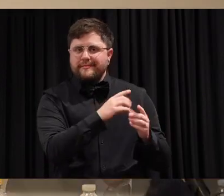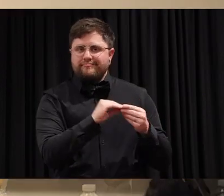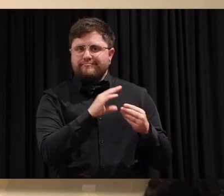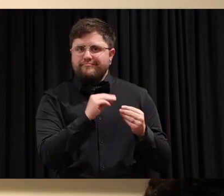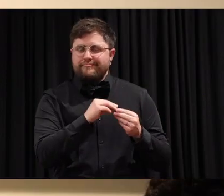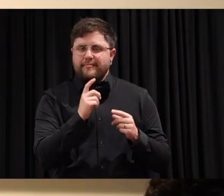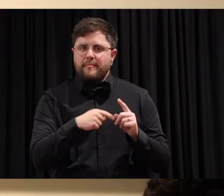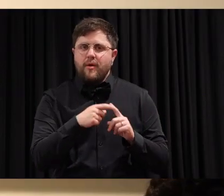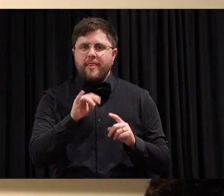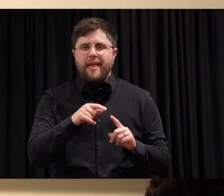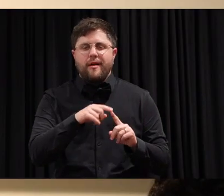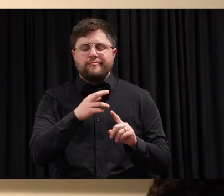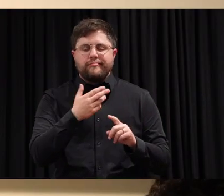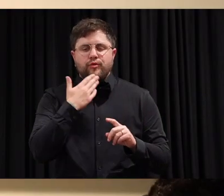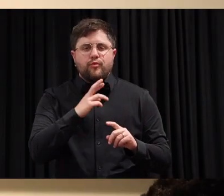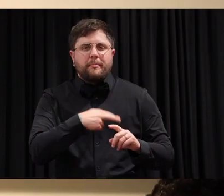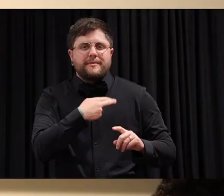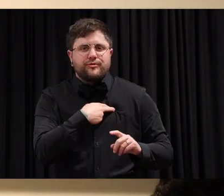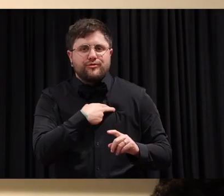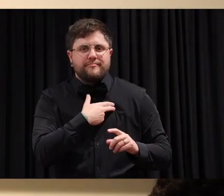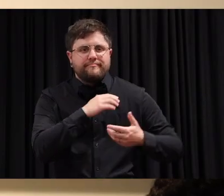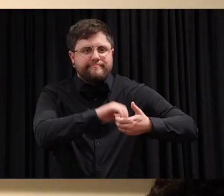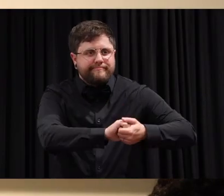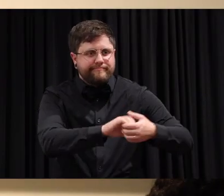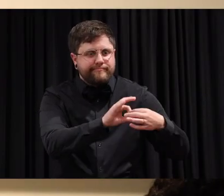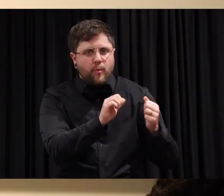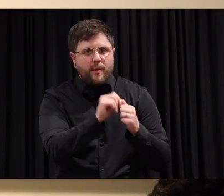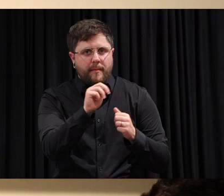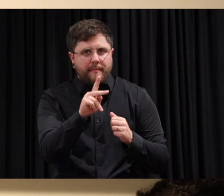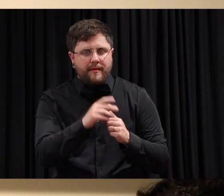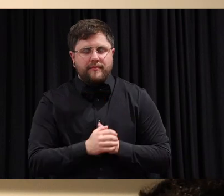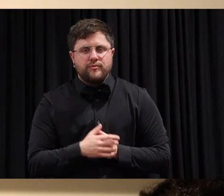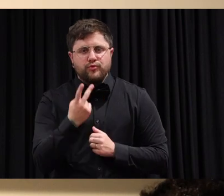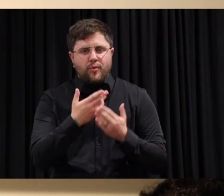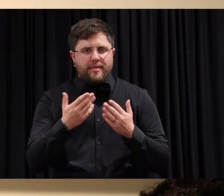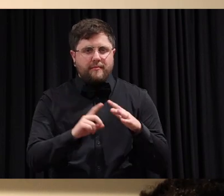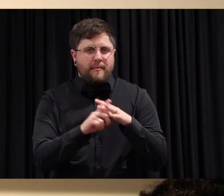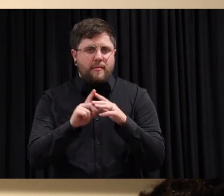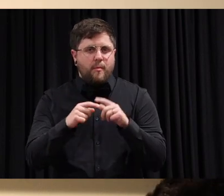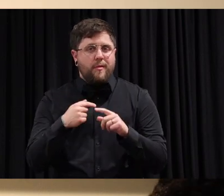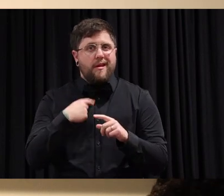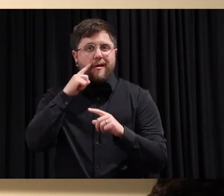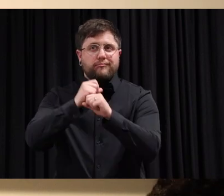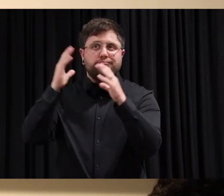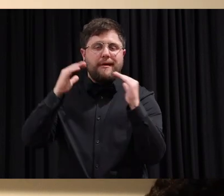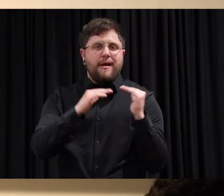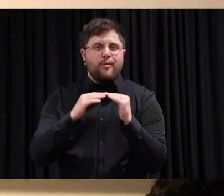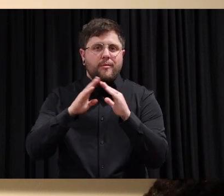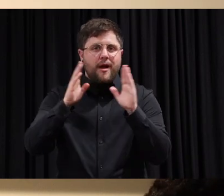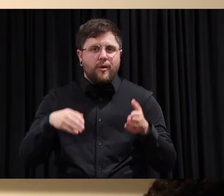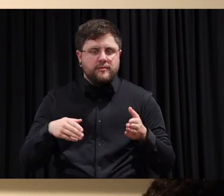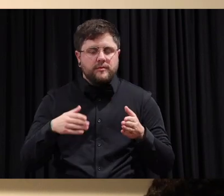with having that reputable partner with a bank, right? So the two things that really come to mind when I think about equitable housing and what we're doing and what a lot of our